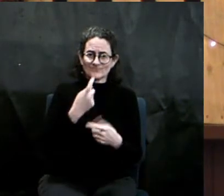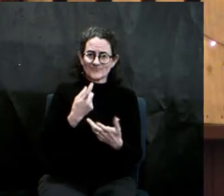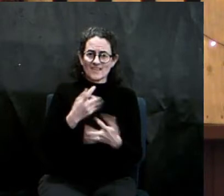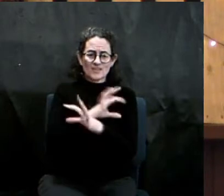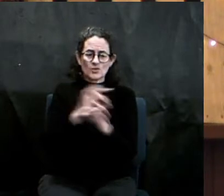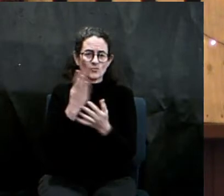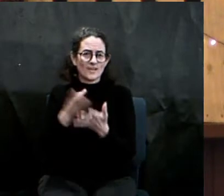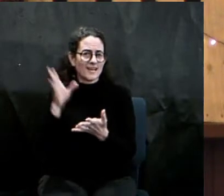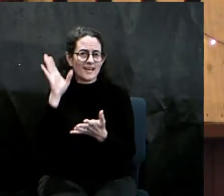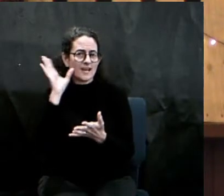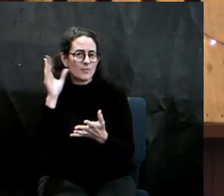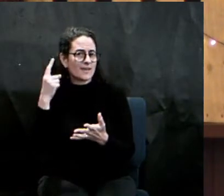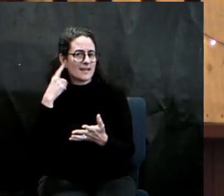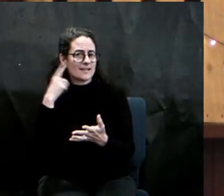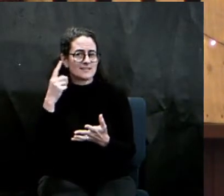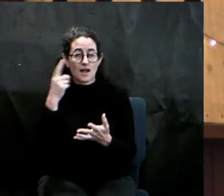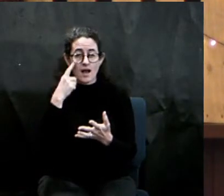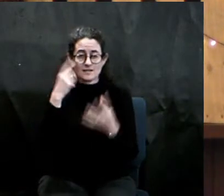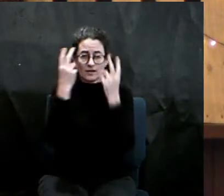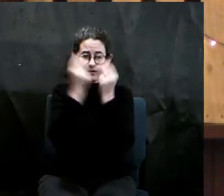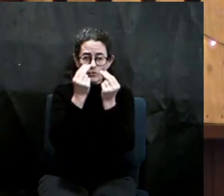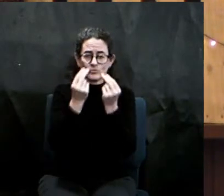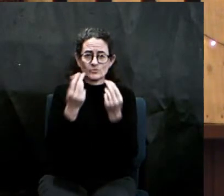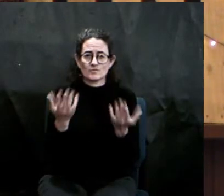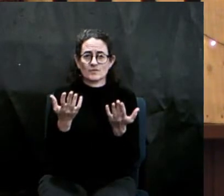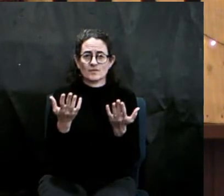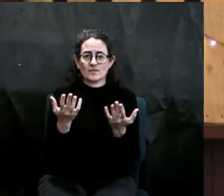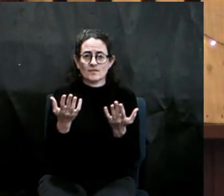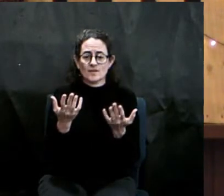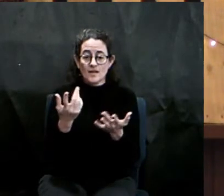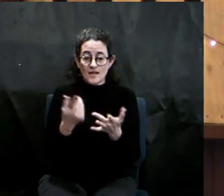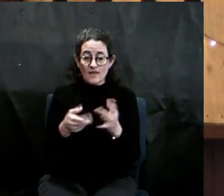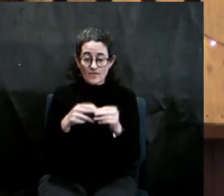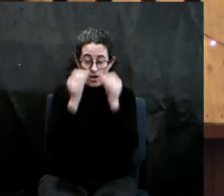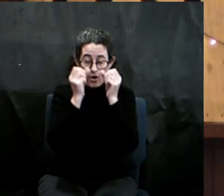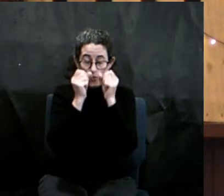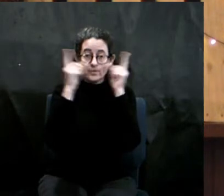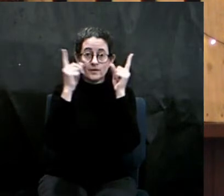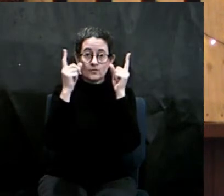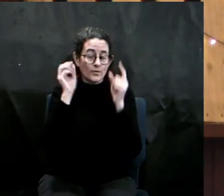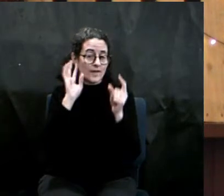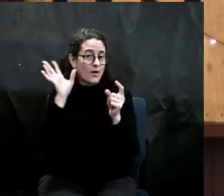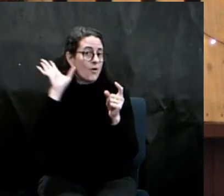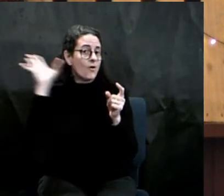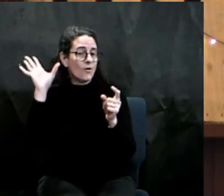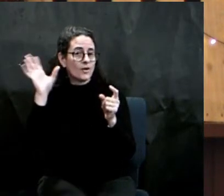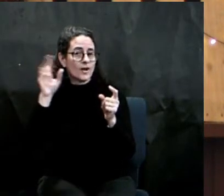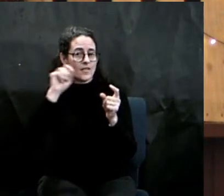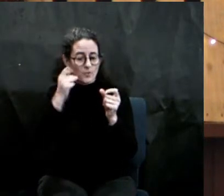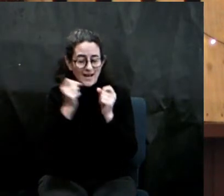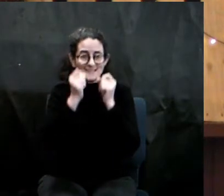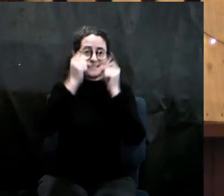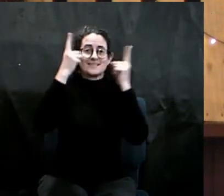ears and they have closed their eyes. Otherwise they might see with their eyes, hear with their ears, understand with their